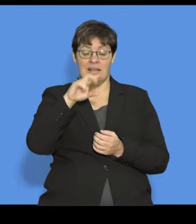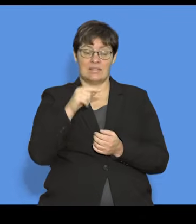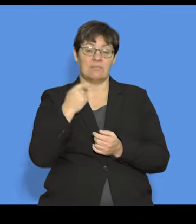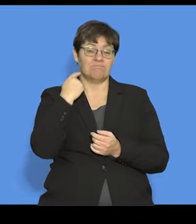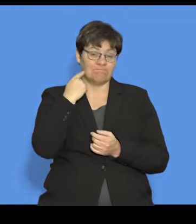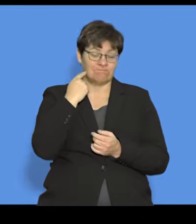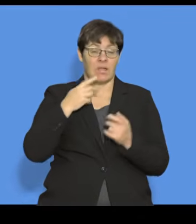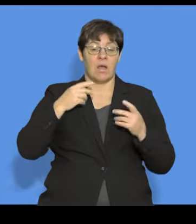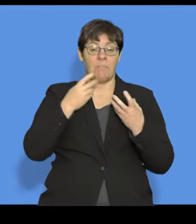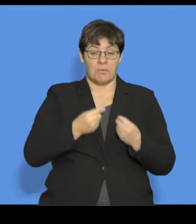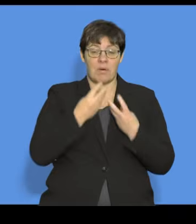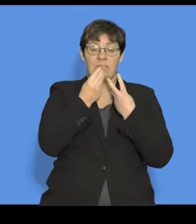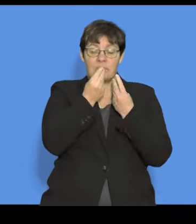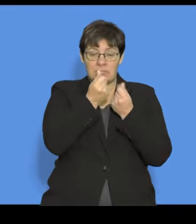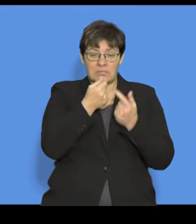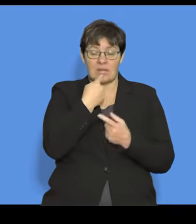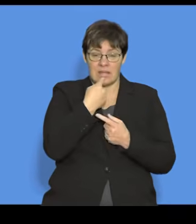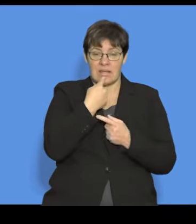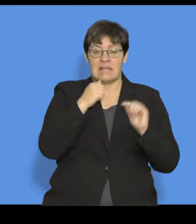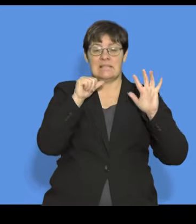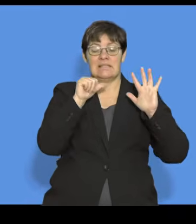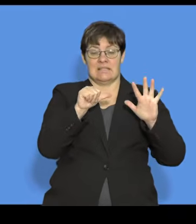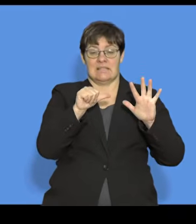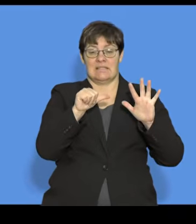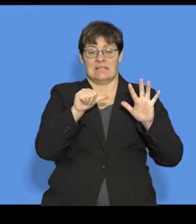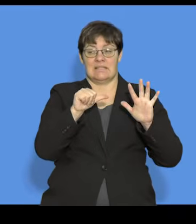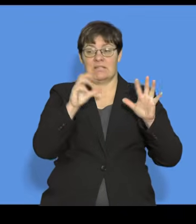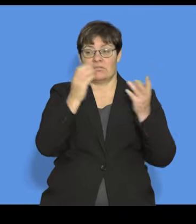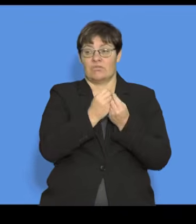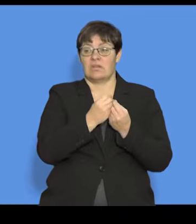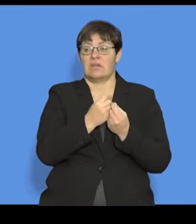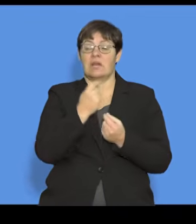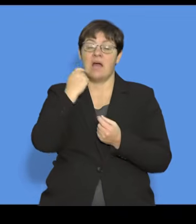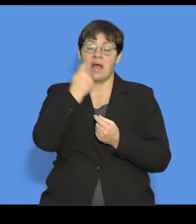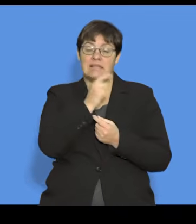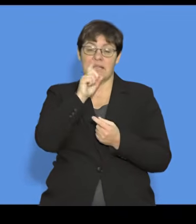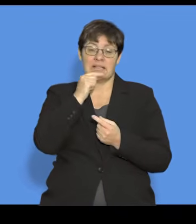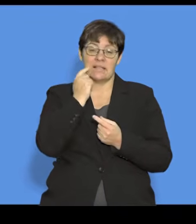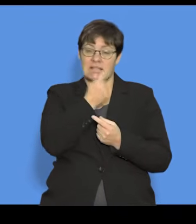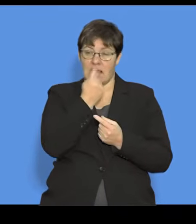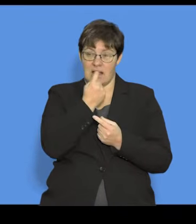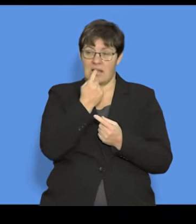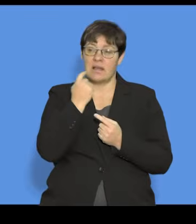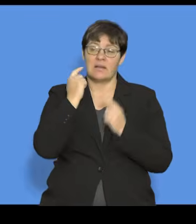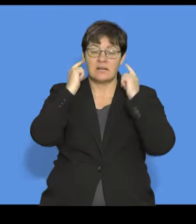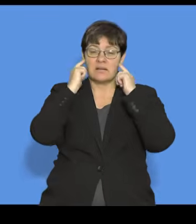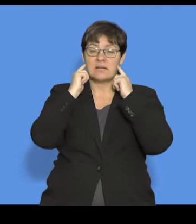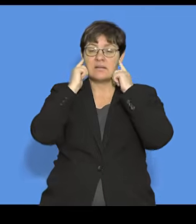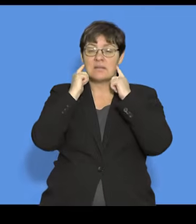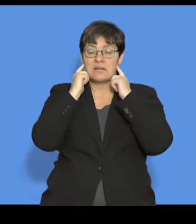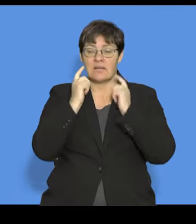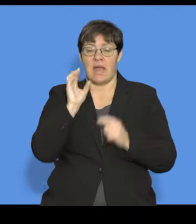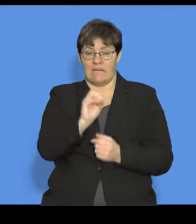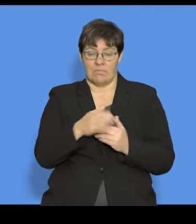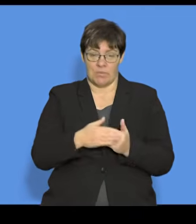present in the body, and there are 6 pairs of salivary glands underneath the tongue and further up on the side of